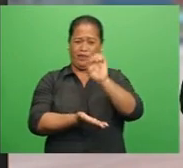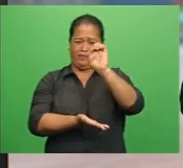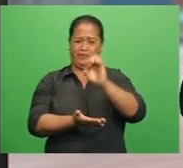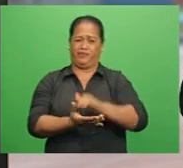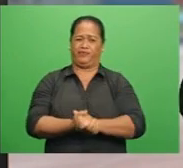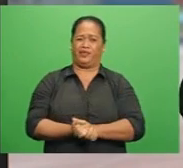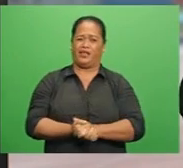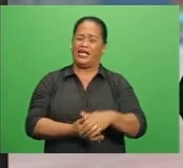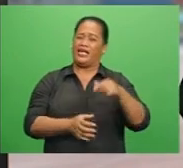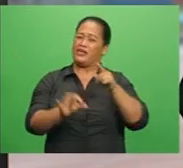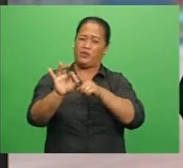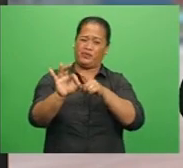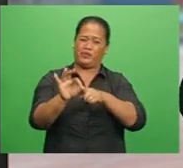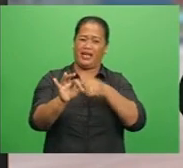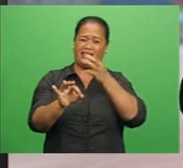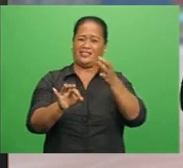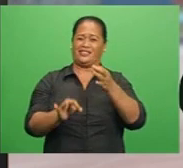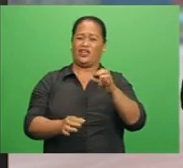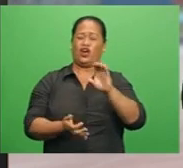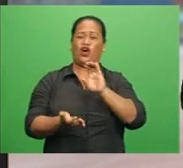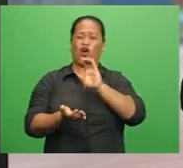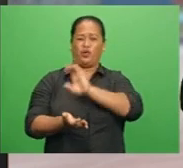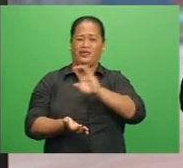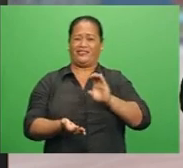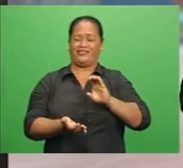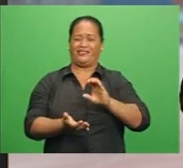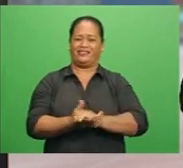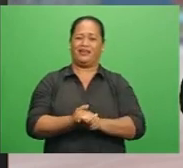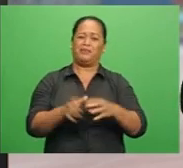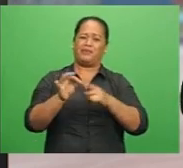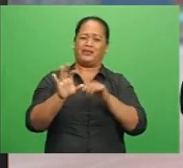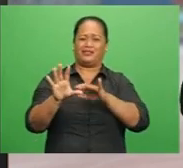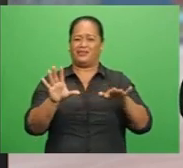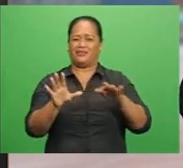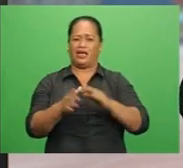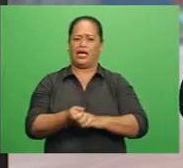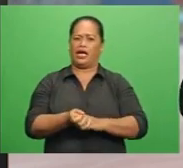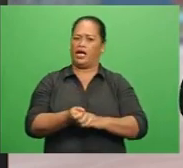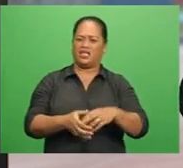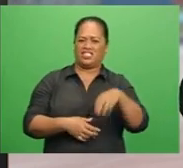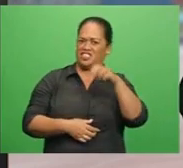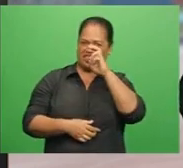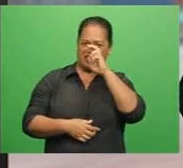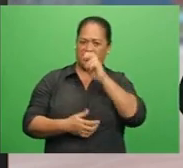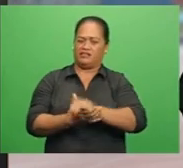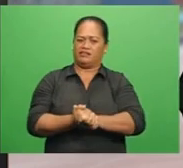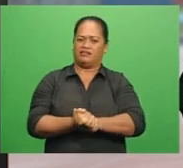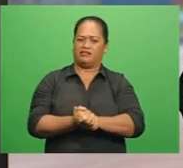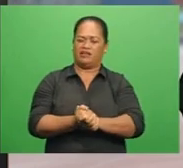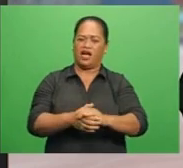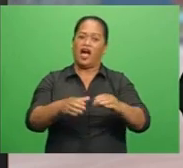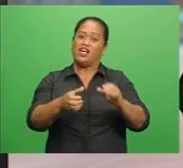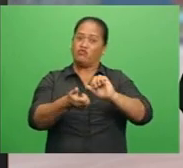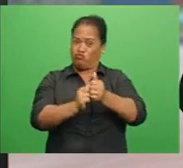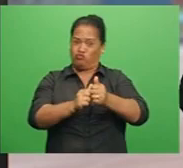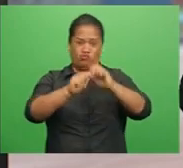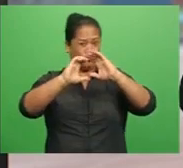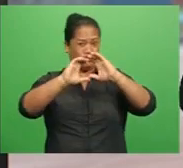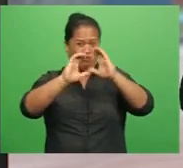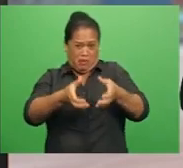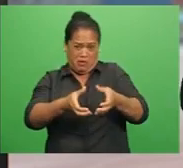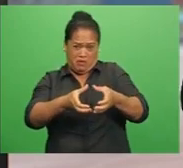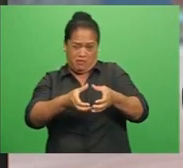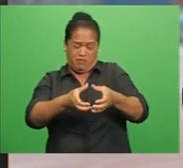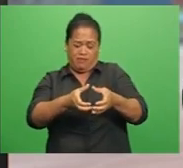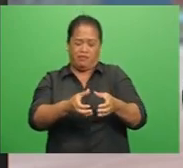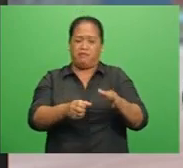Fiji Sports Commission Chair Peter Mazie, who says they are in serious discussions about a sports bubble that might make way for the All